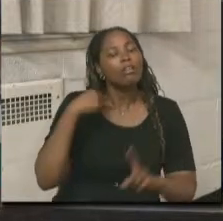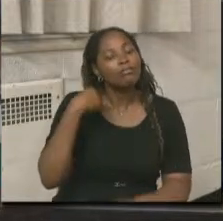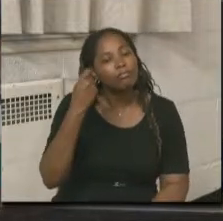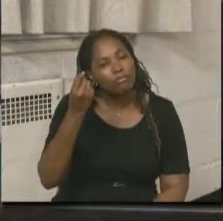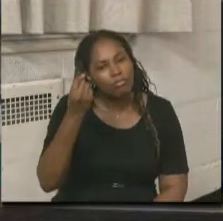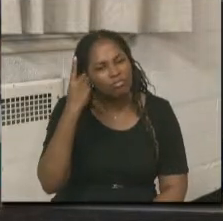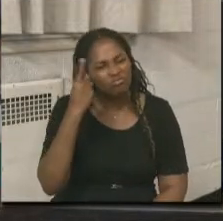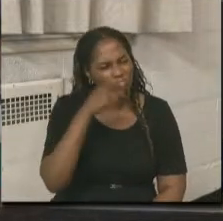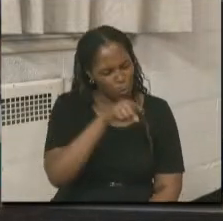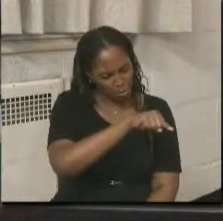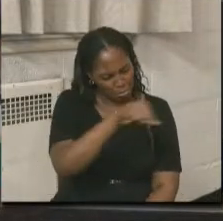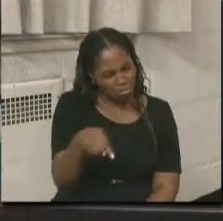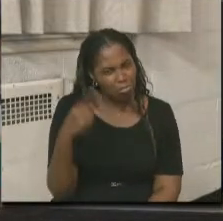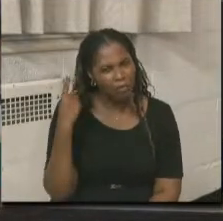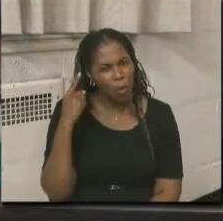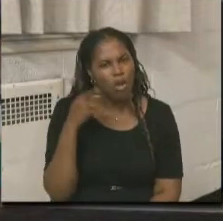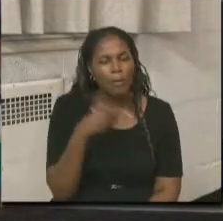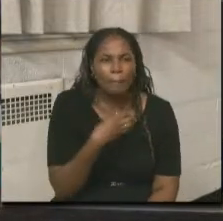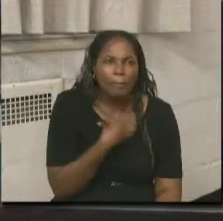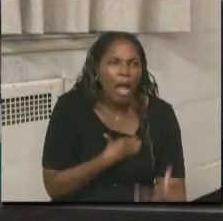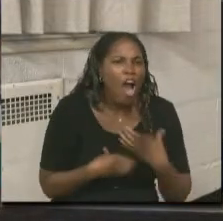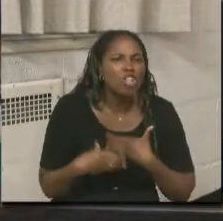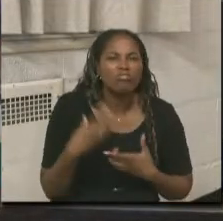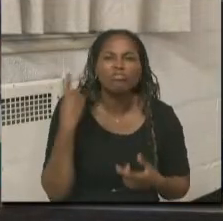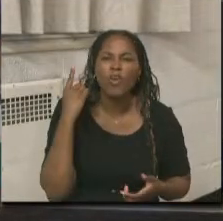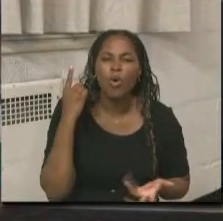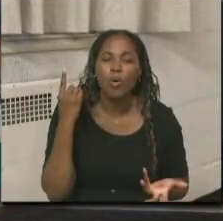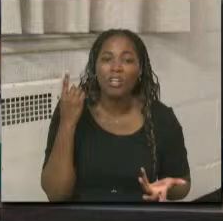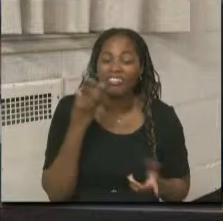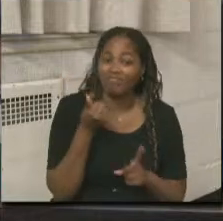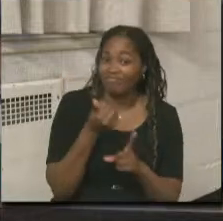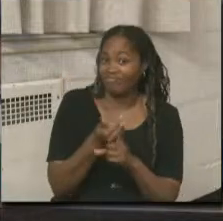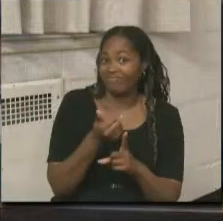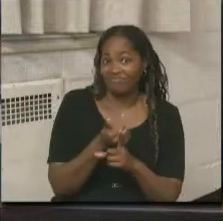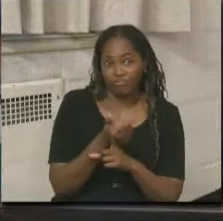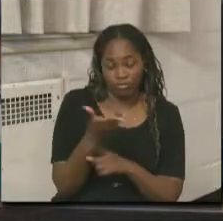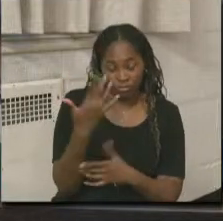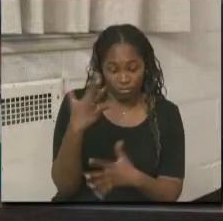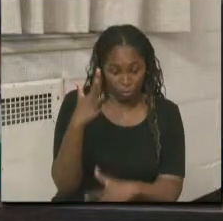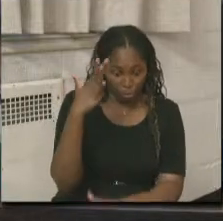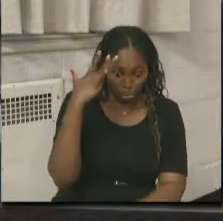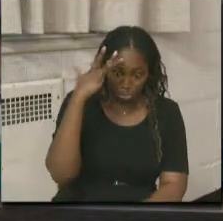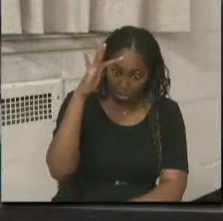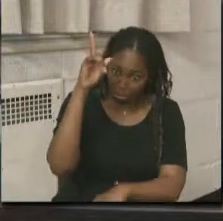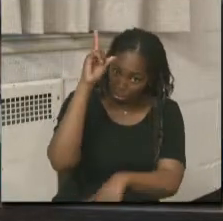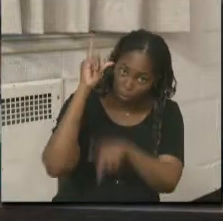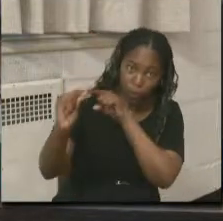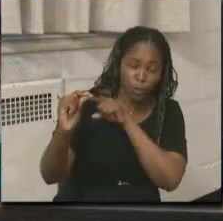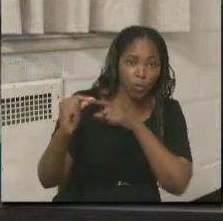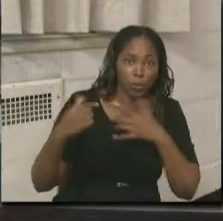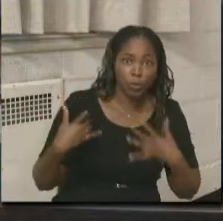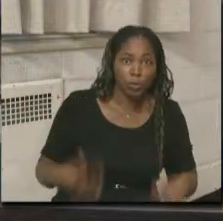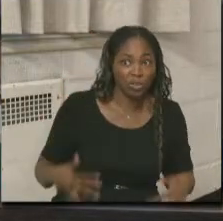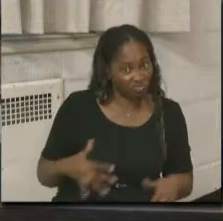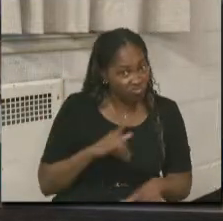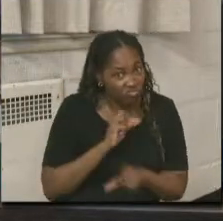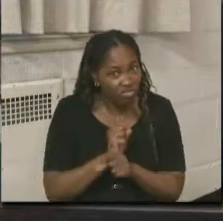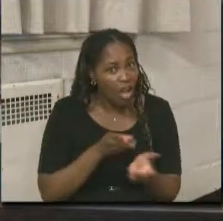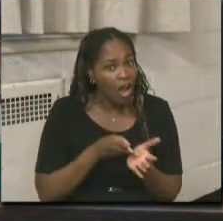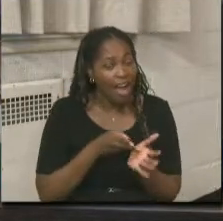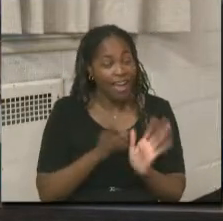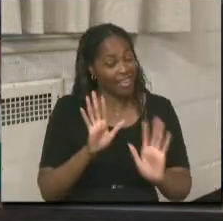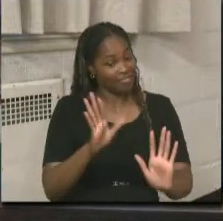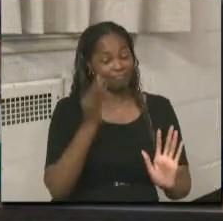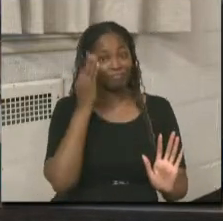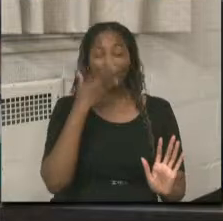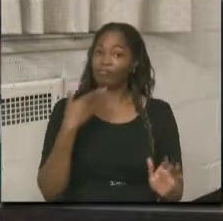why you're here and what your passion is for. And you're also super smart. I mean, like, come on now. I feel like